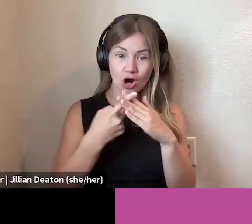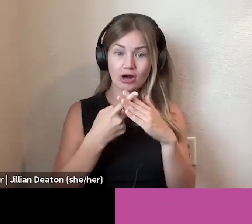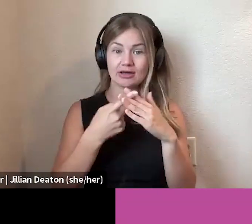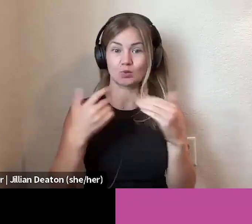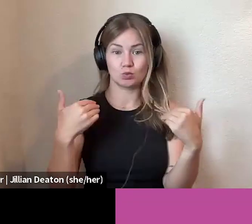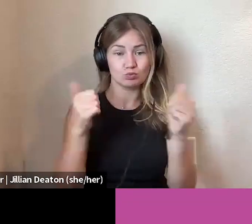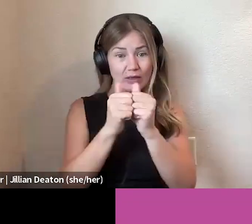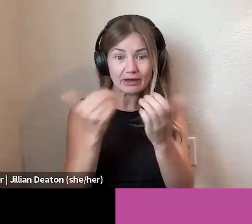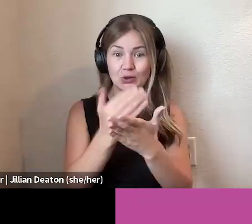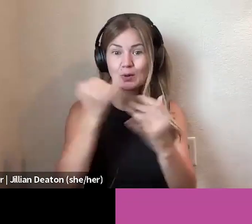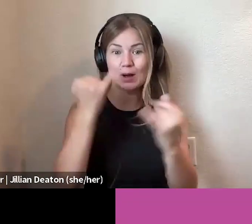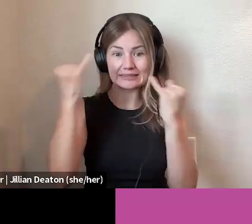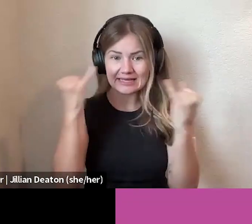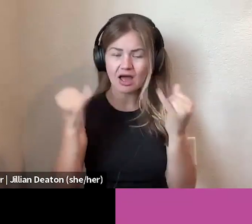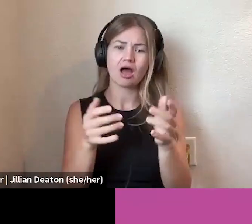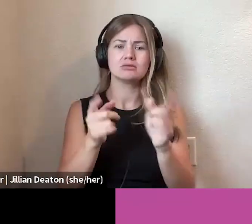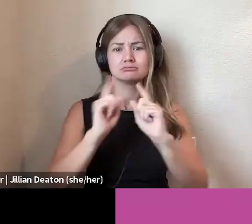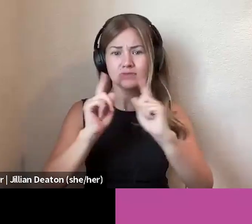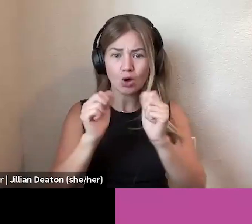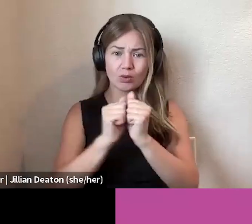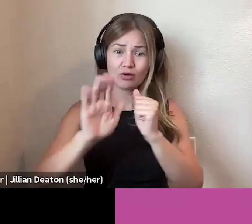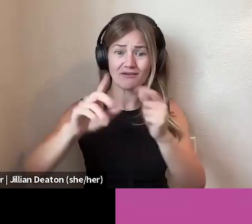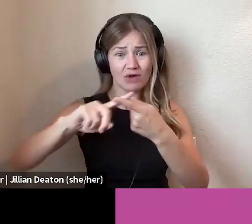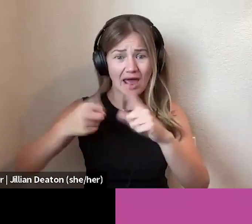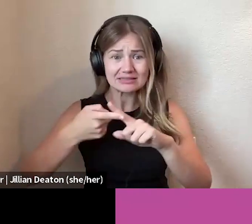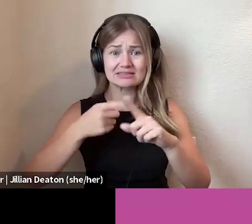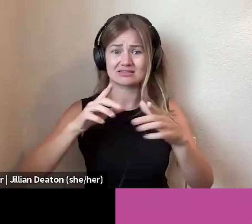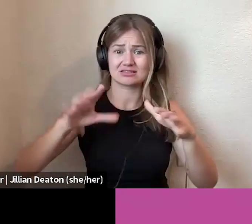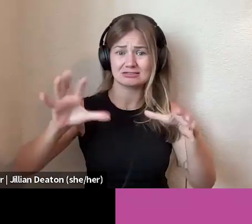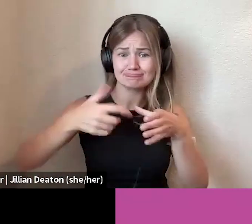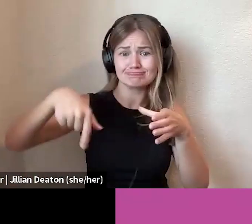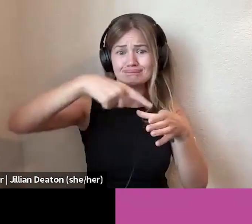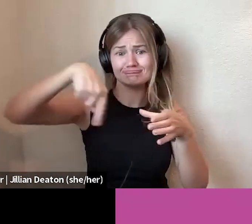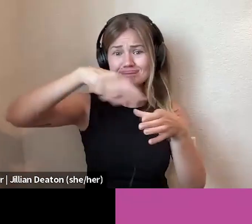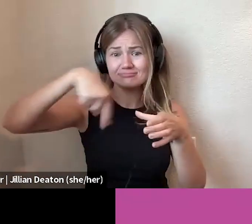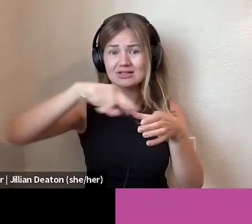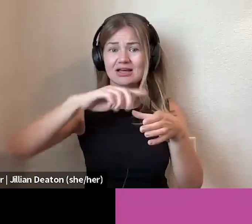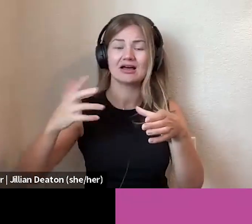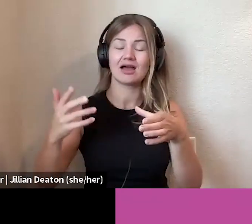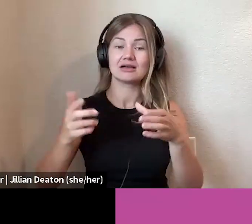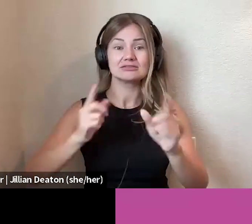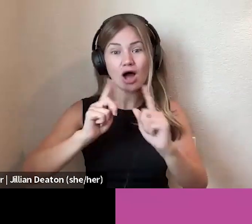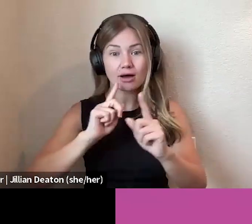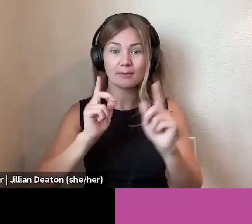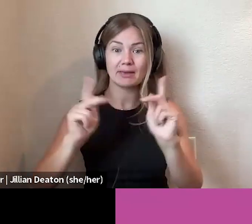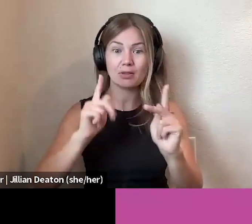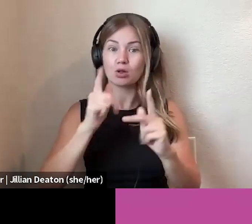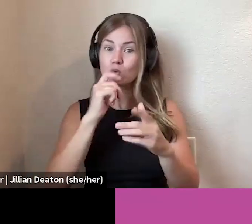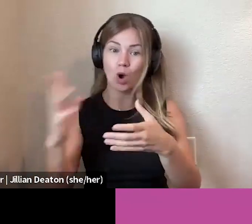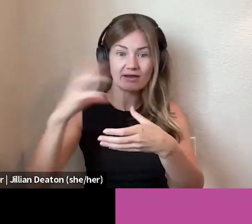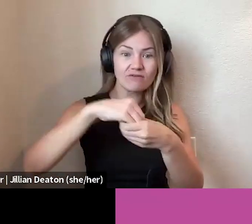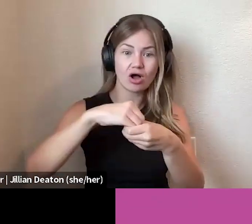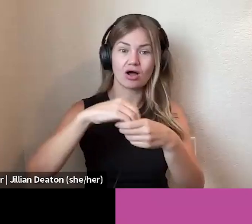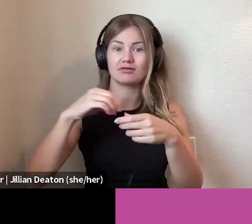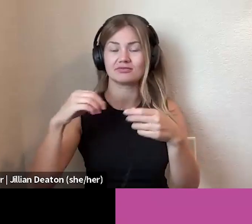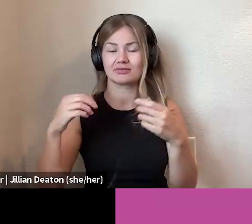assembled, talk to your friends, the people you've been talking to this idea about, many years. Talk to the people who are involved. Like,